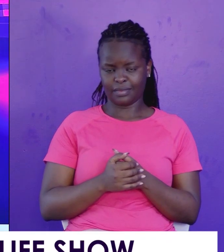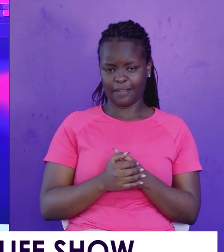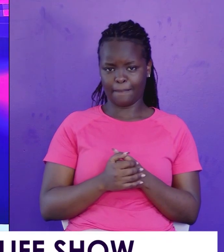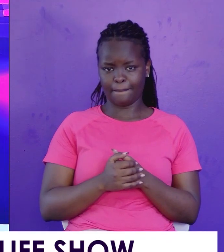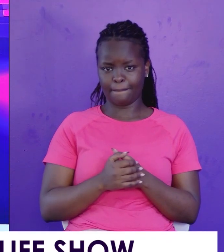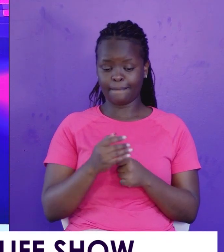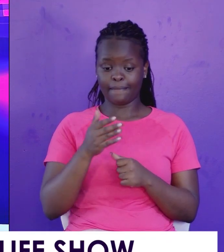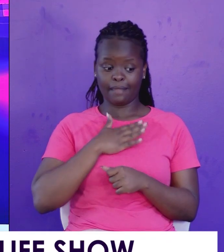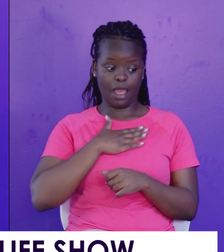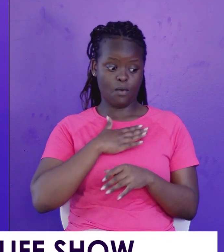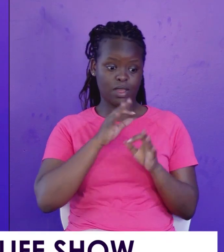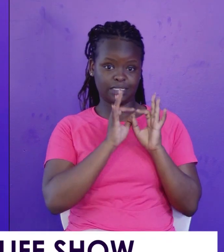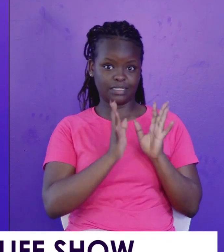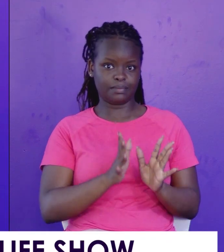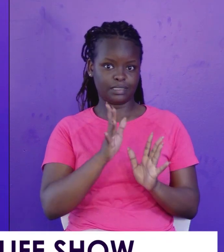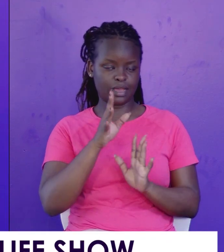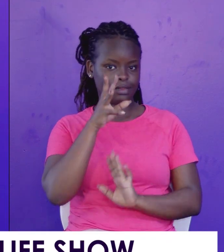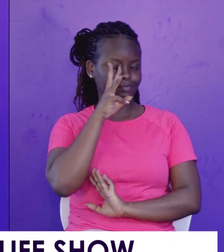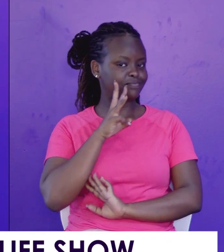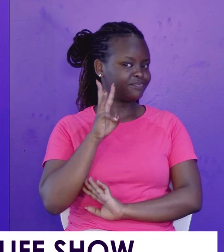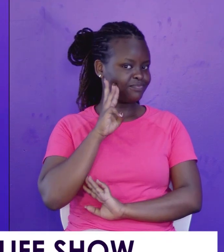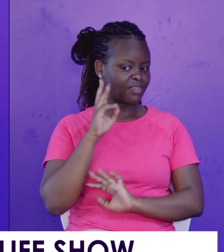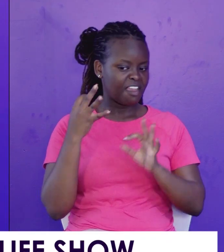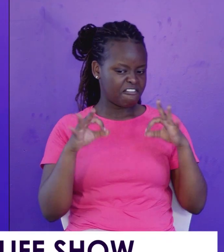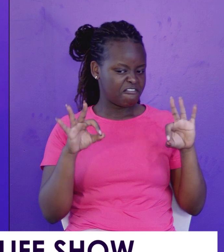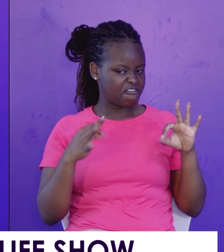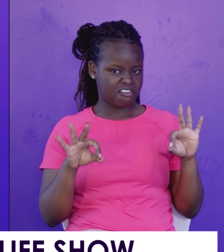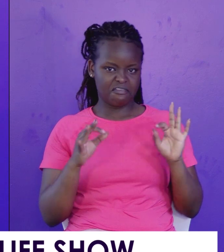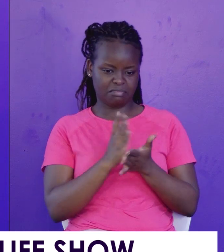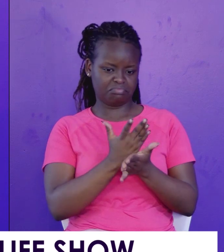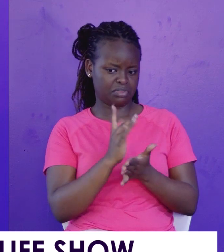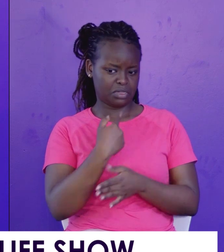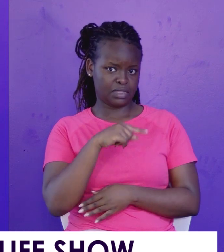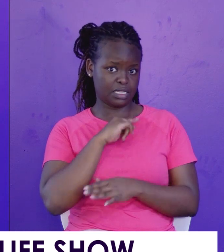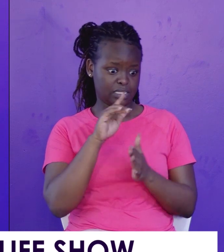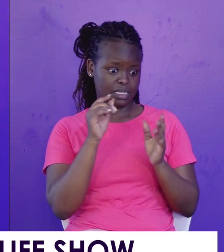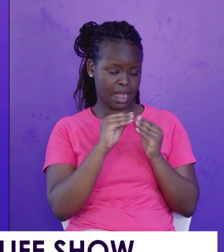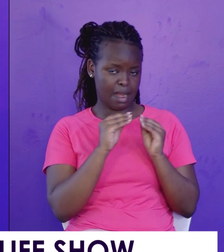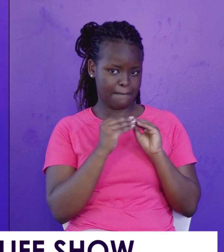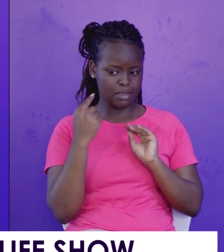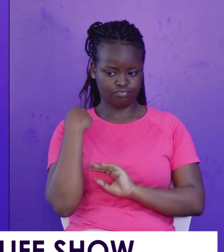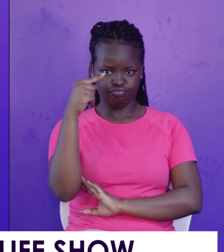Our sign language interpreter is Wanja Ngethe. Feel free to share with us on that number